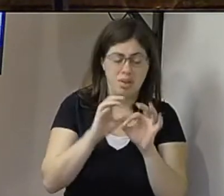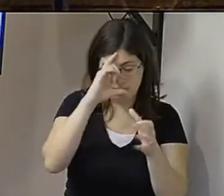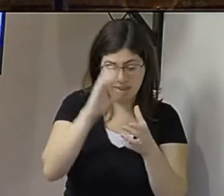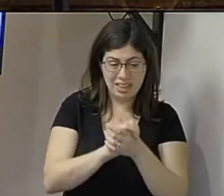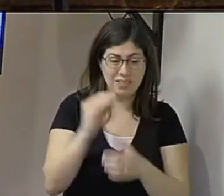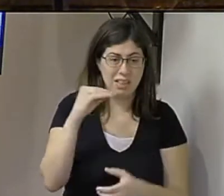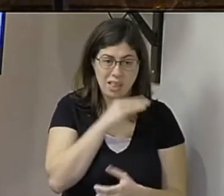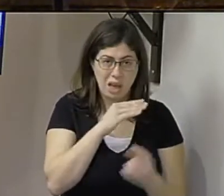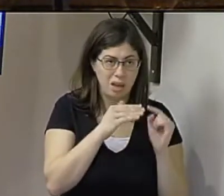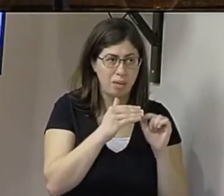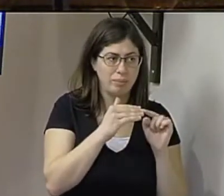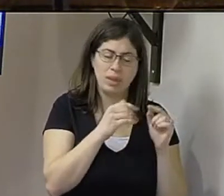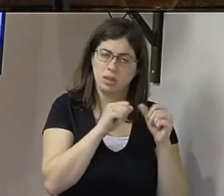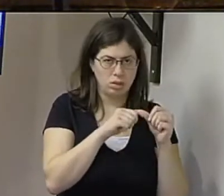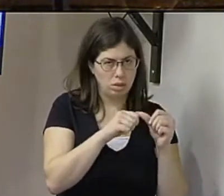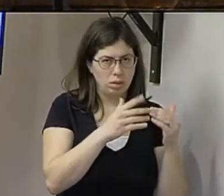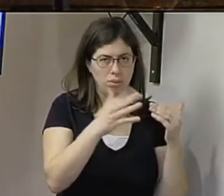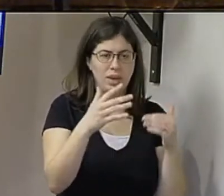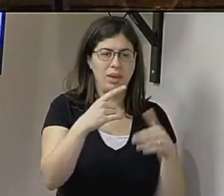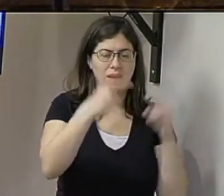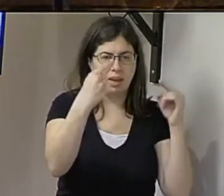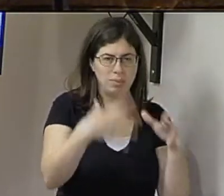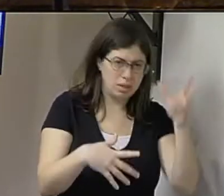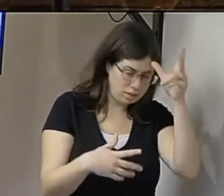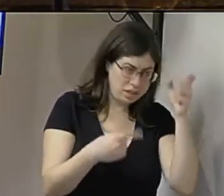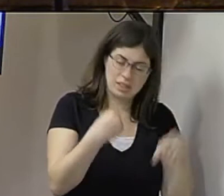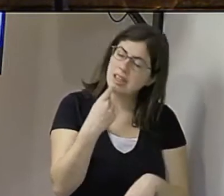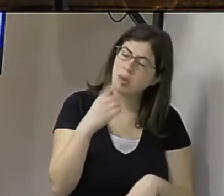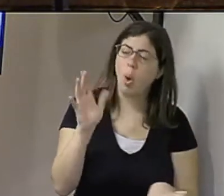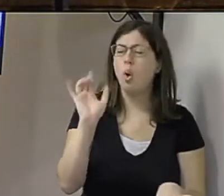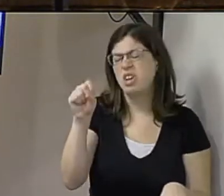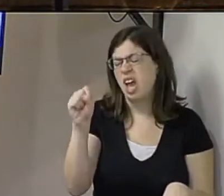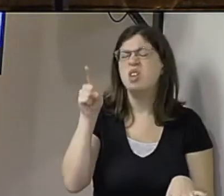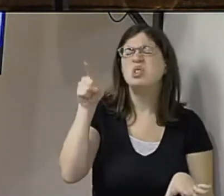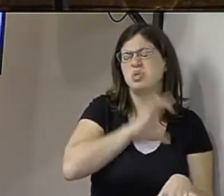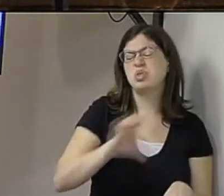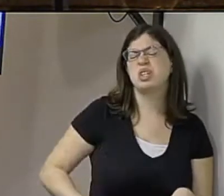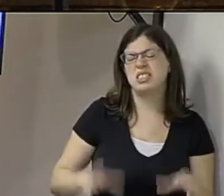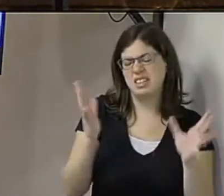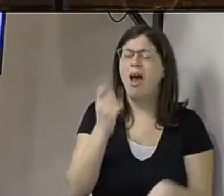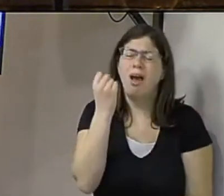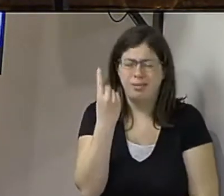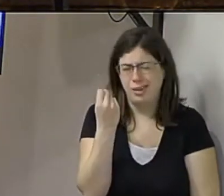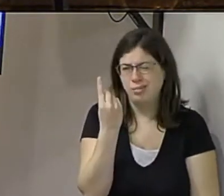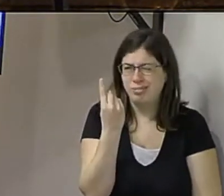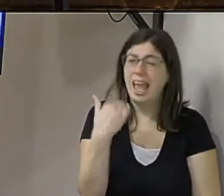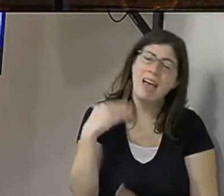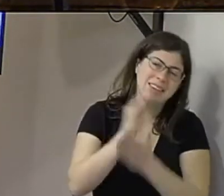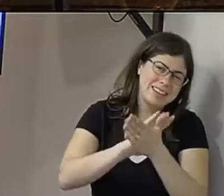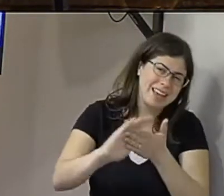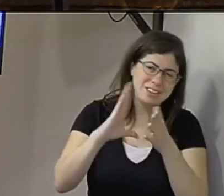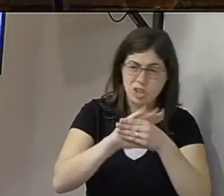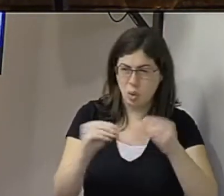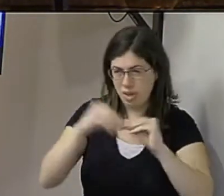this lie, and this has been consistent forever, but the enemy tells this lie, especially now, that, oh yeah, you Christians, I get it. You know, you have this nice story